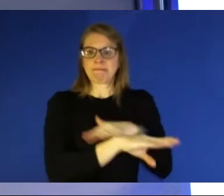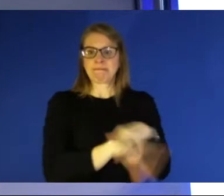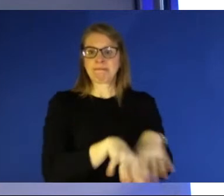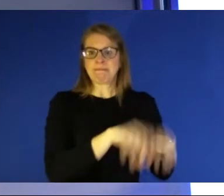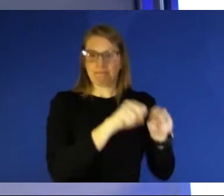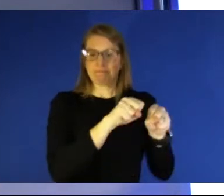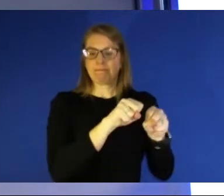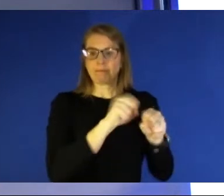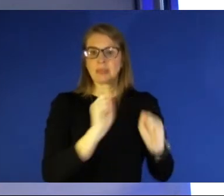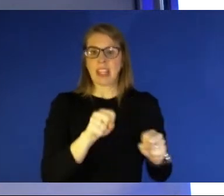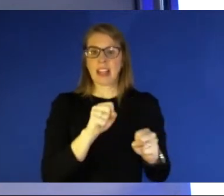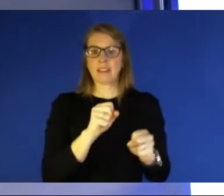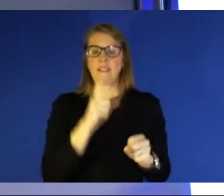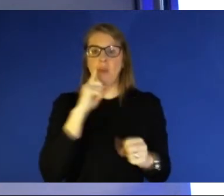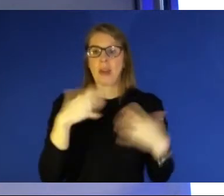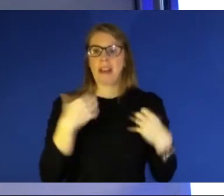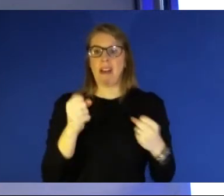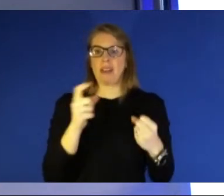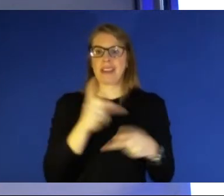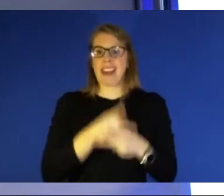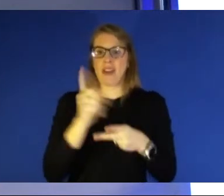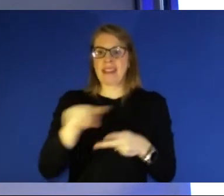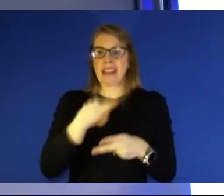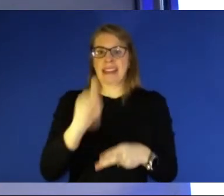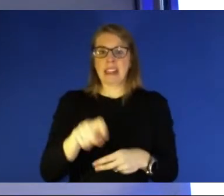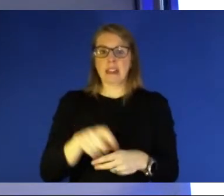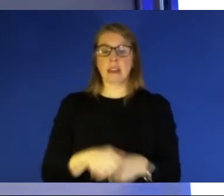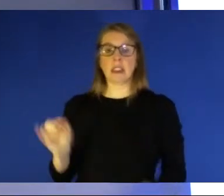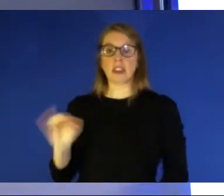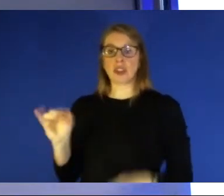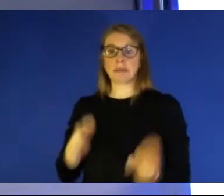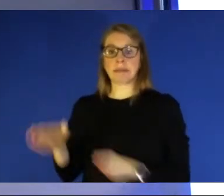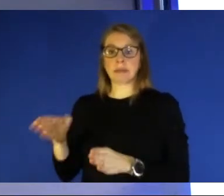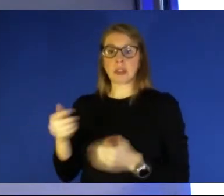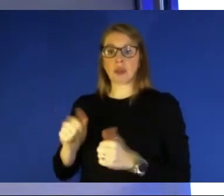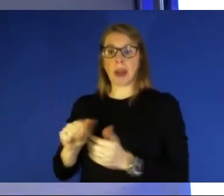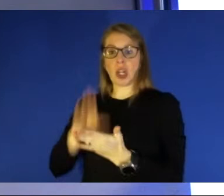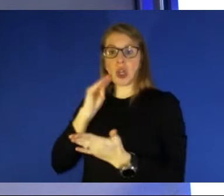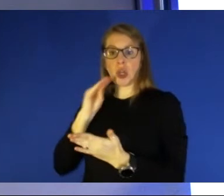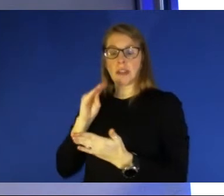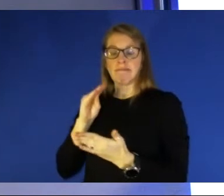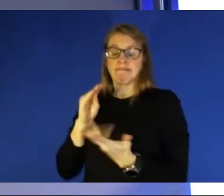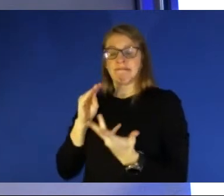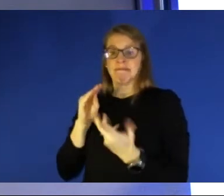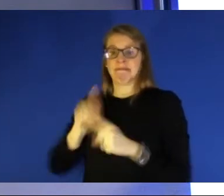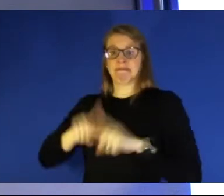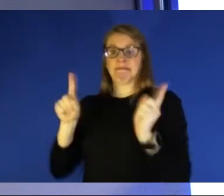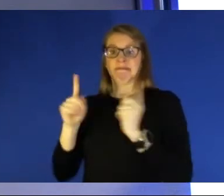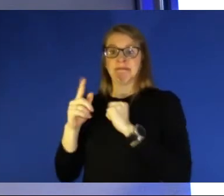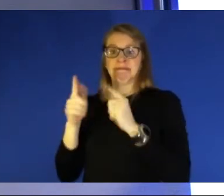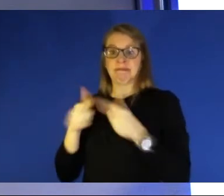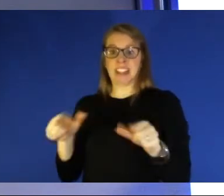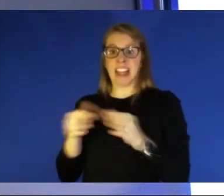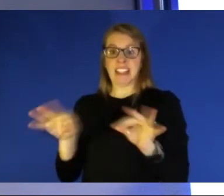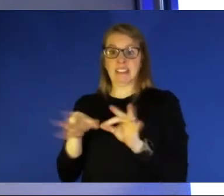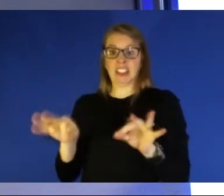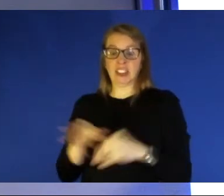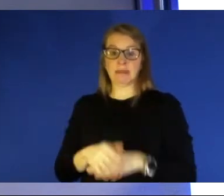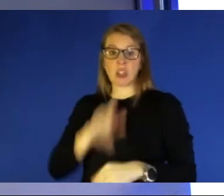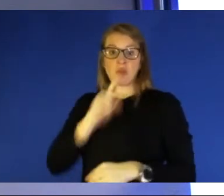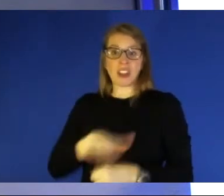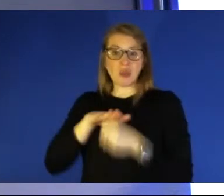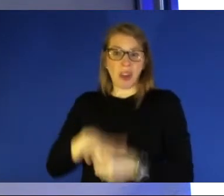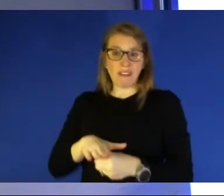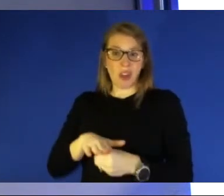insurance plan can also be a nightmare. It's like trying to learn a foreign language for a lot. I mean, it's very stressful. Can people get